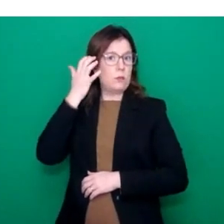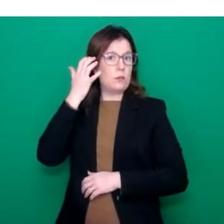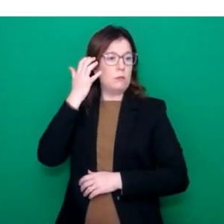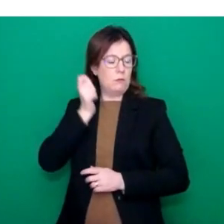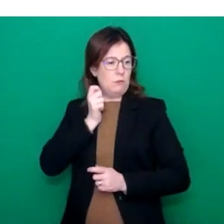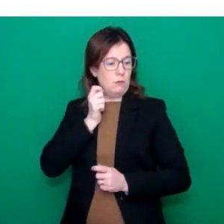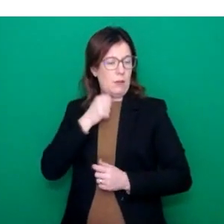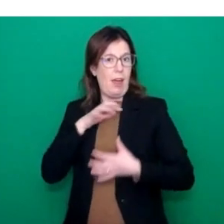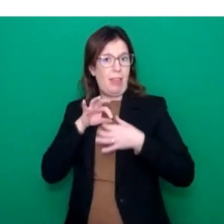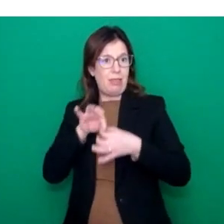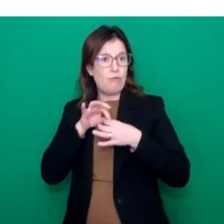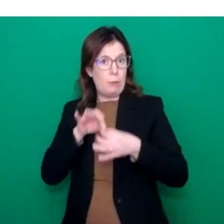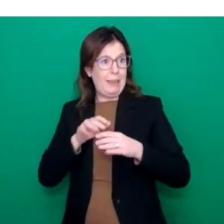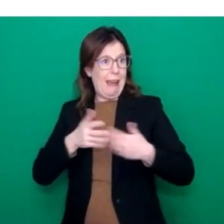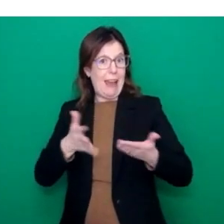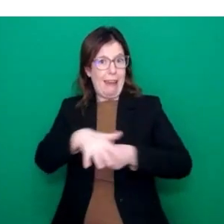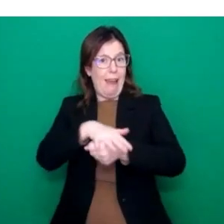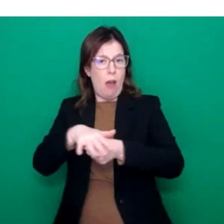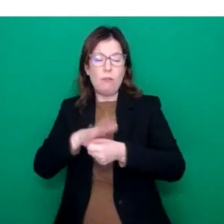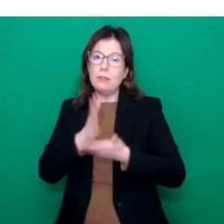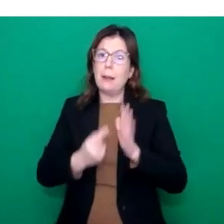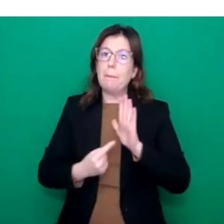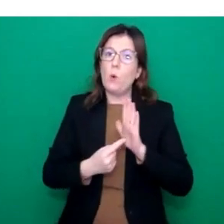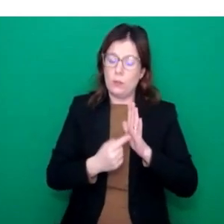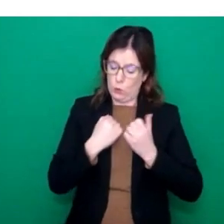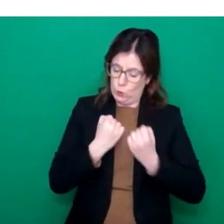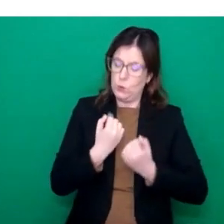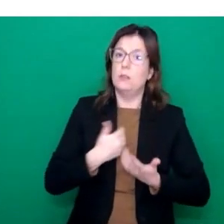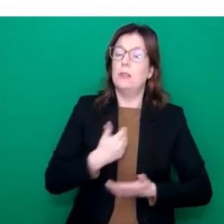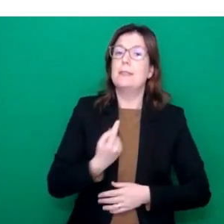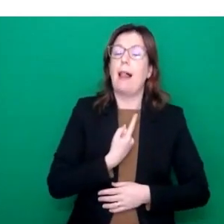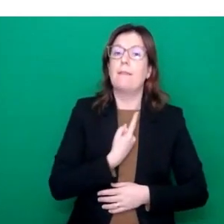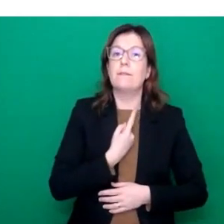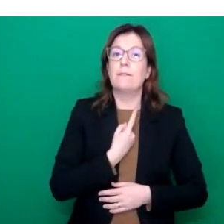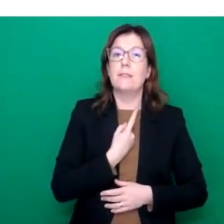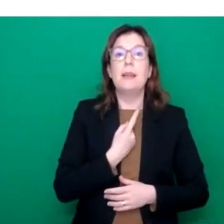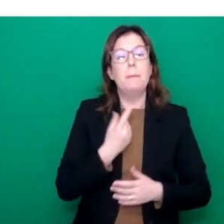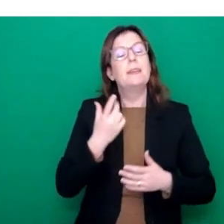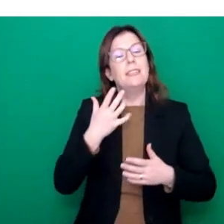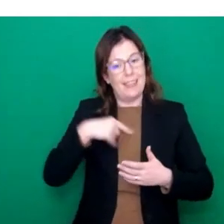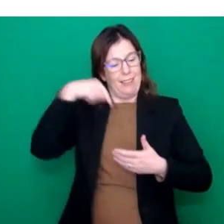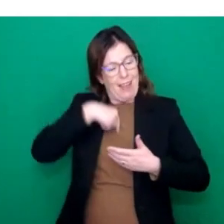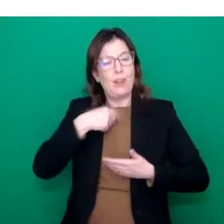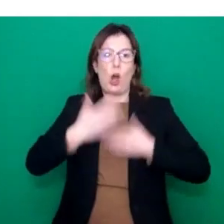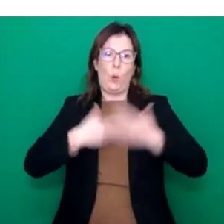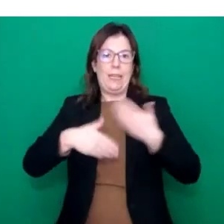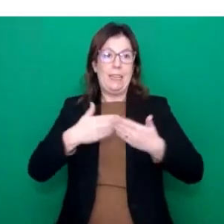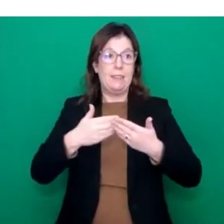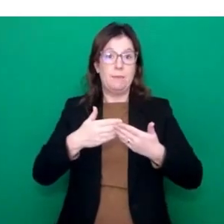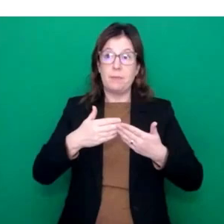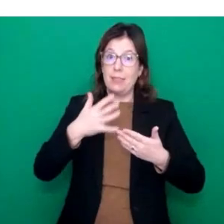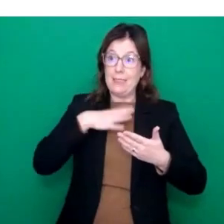a therapist in any modality is key, and that's ongoing work that's required. So it's about making sure that the spaces are